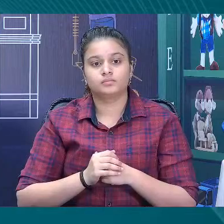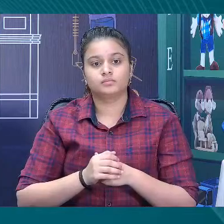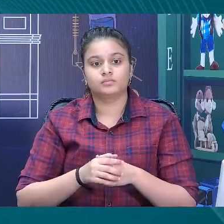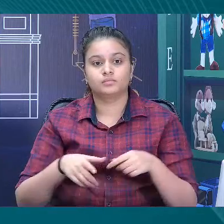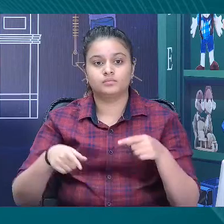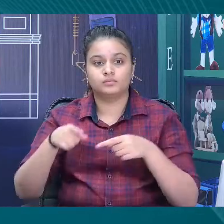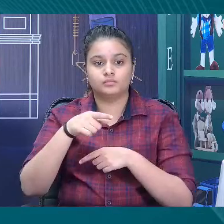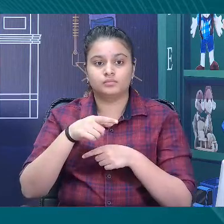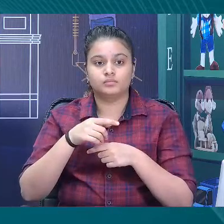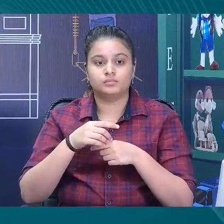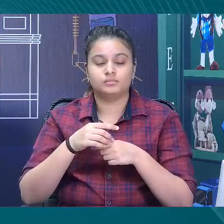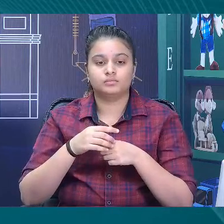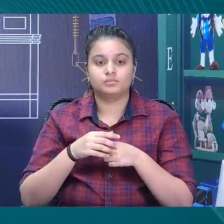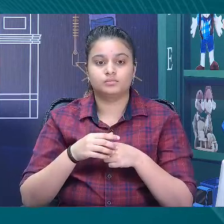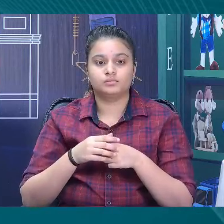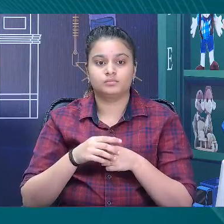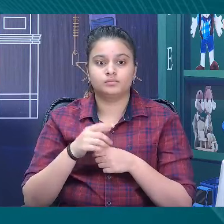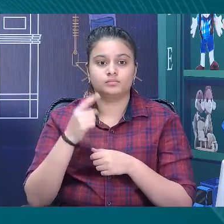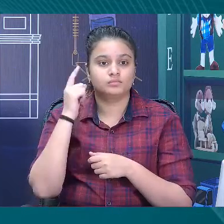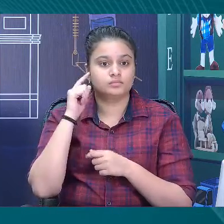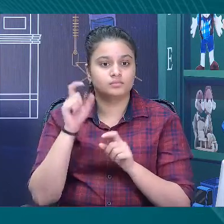to,